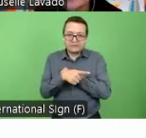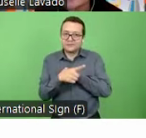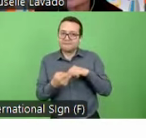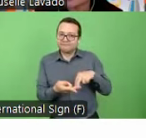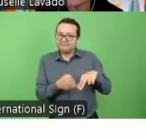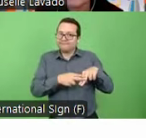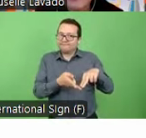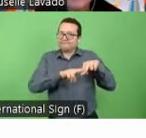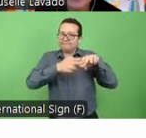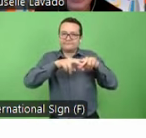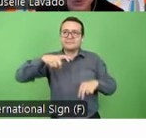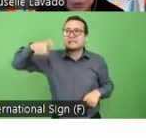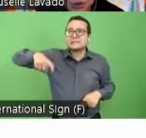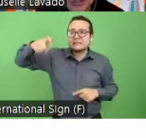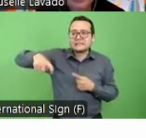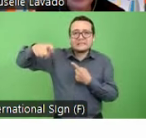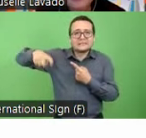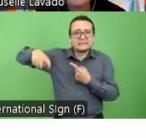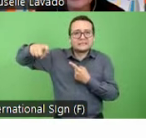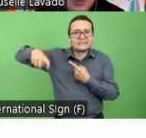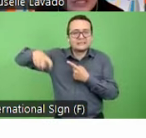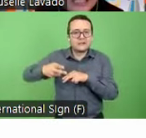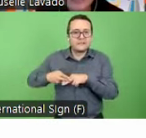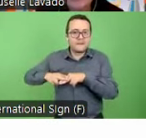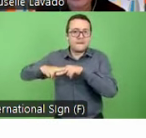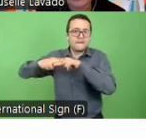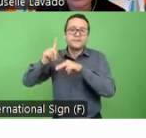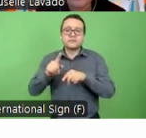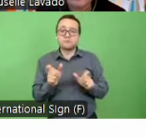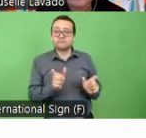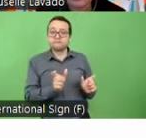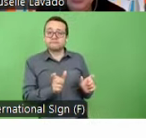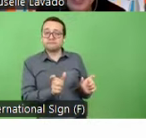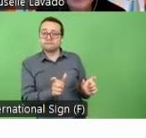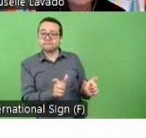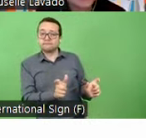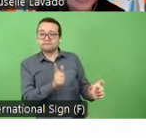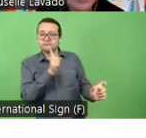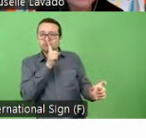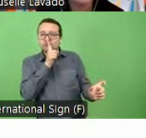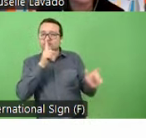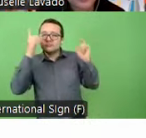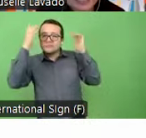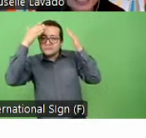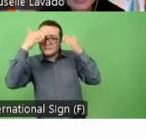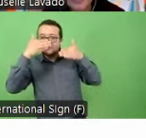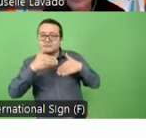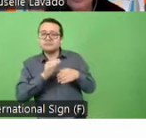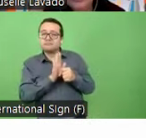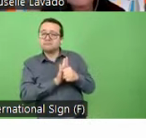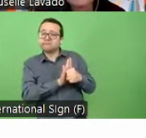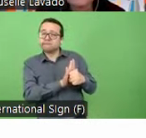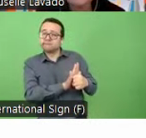a state of silent exclusion, not only at risk of catastrophic spending when they do access